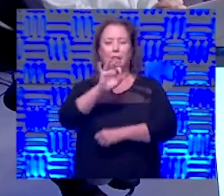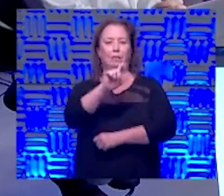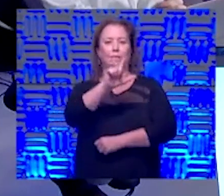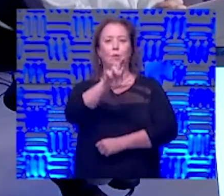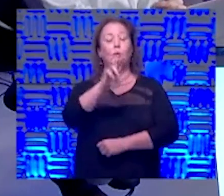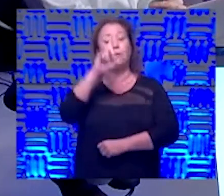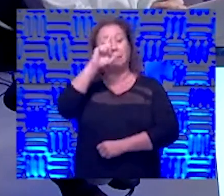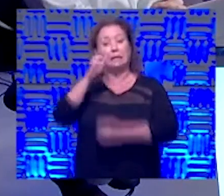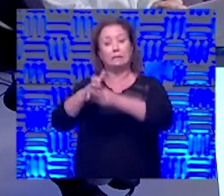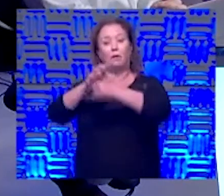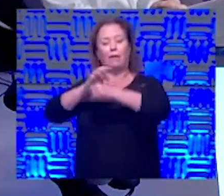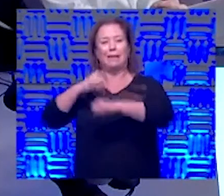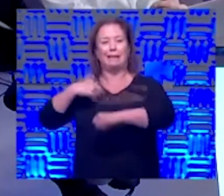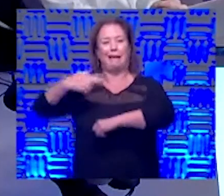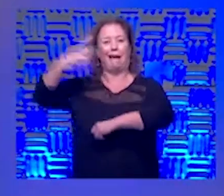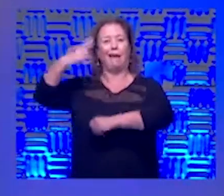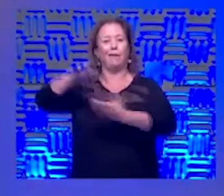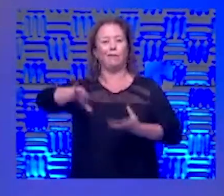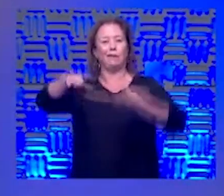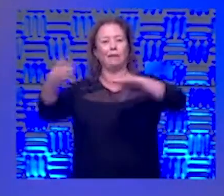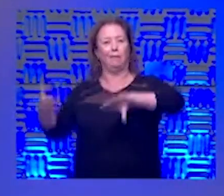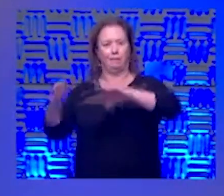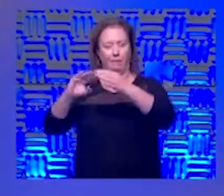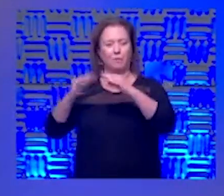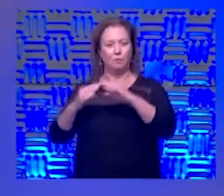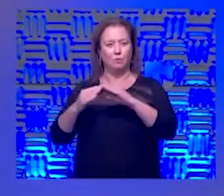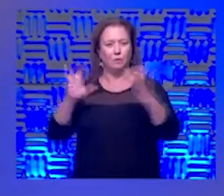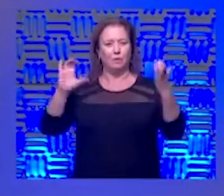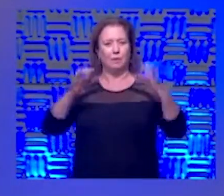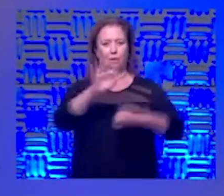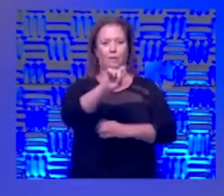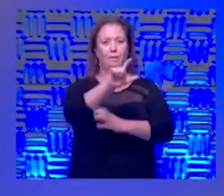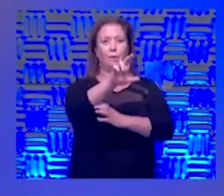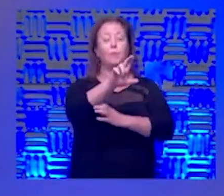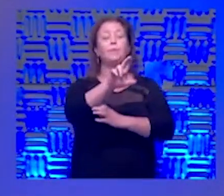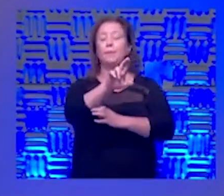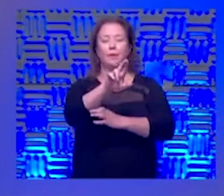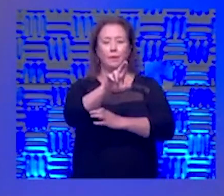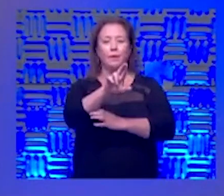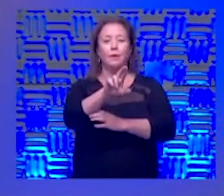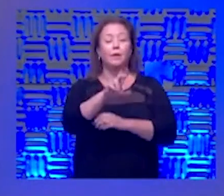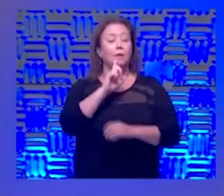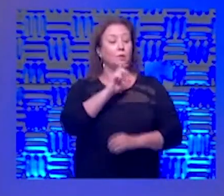this than influenza. Absolutely. You know, the full numbers aren't out from this